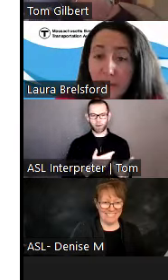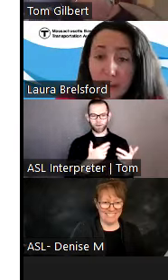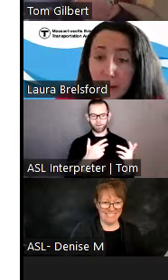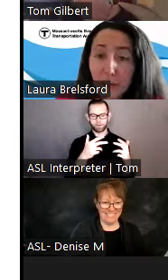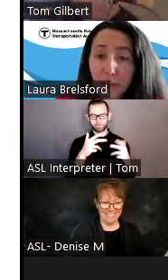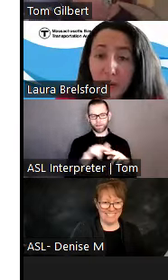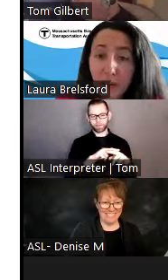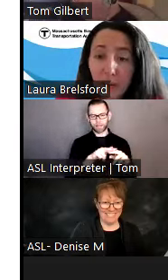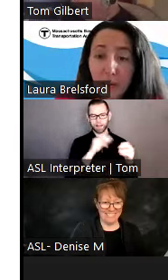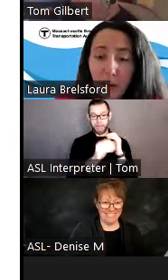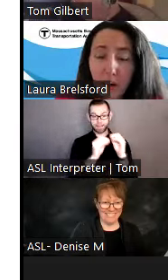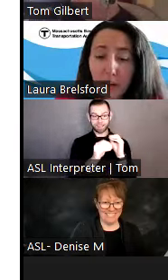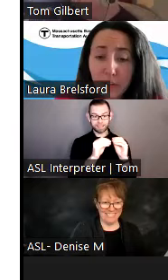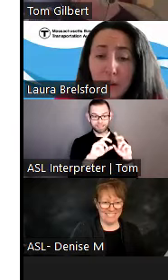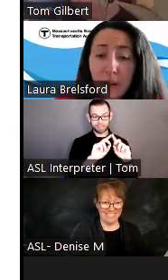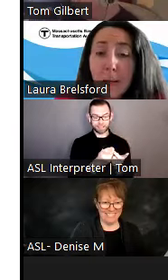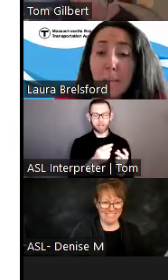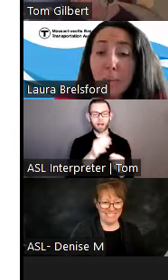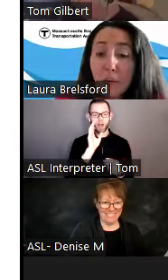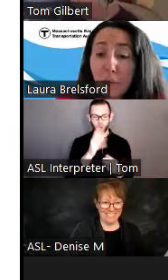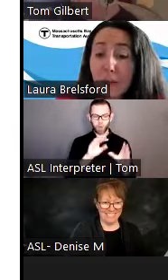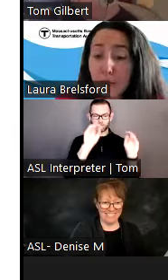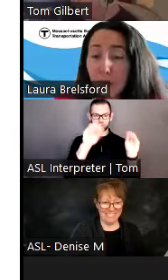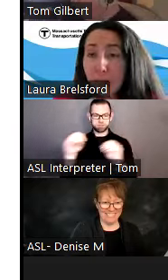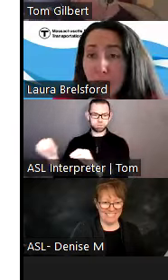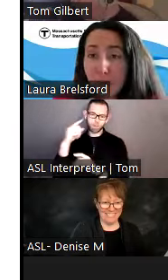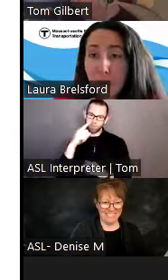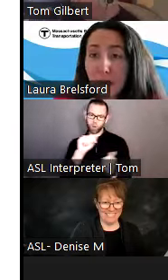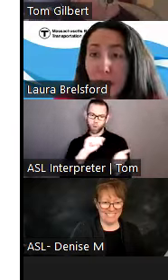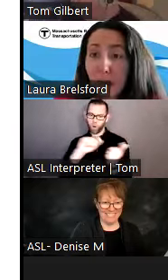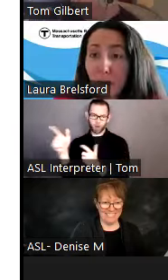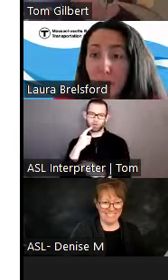throughout the entire fleet of redline cars, and we expect